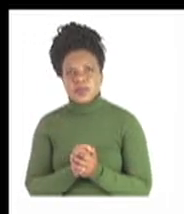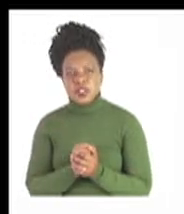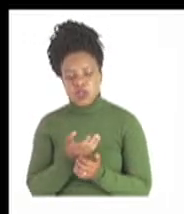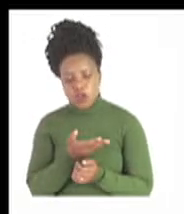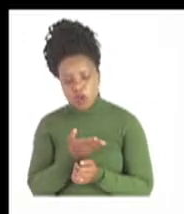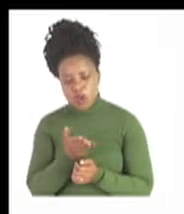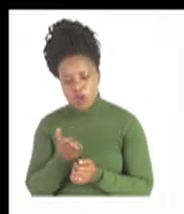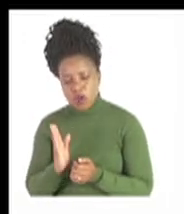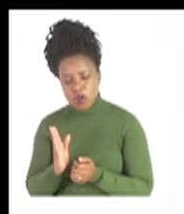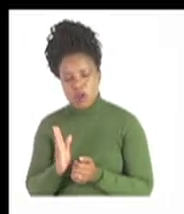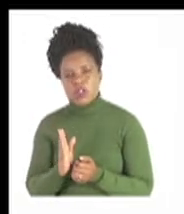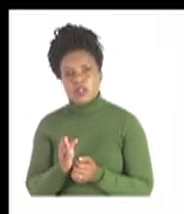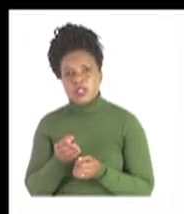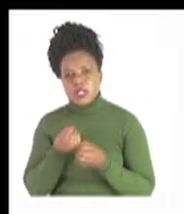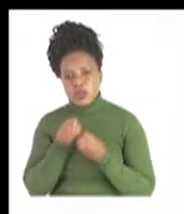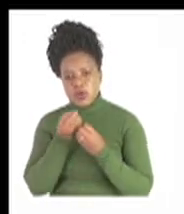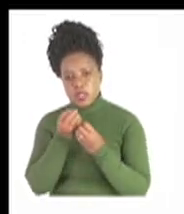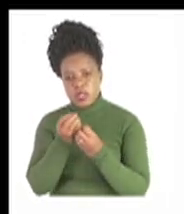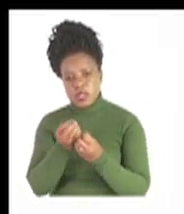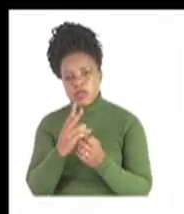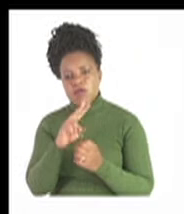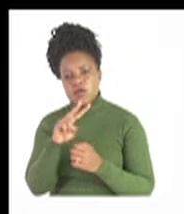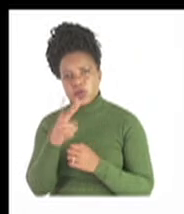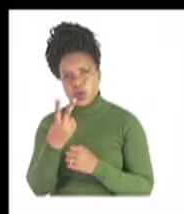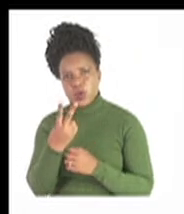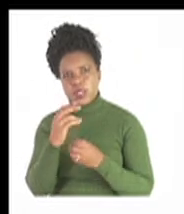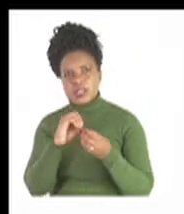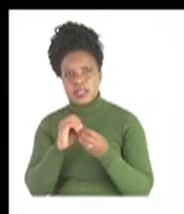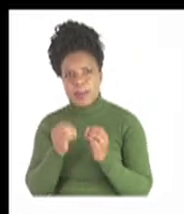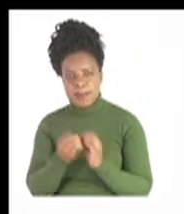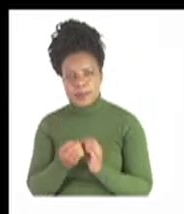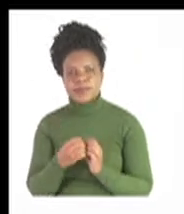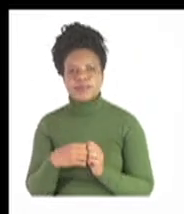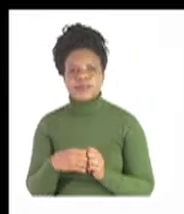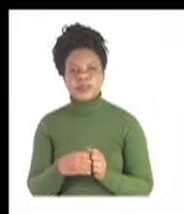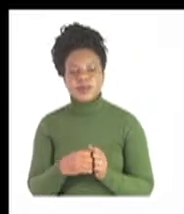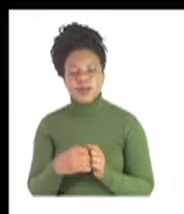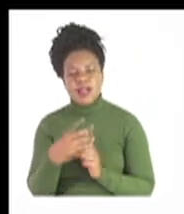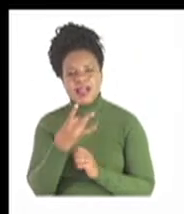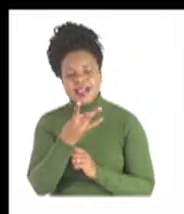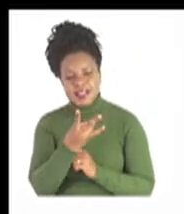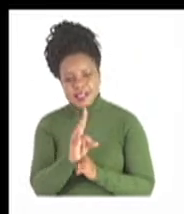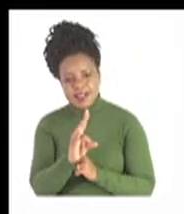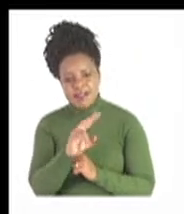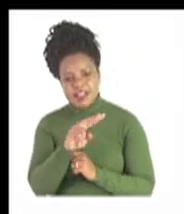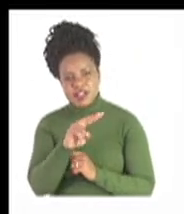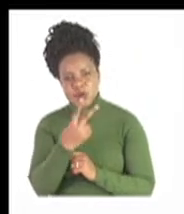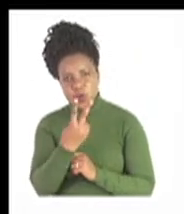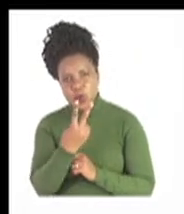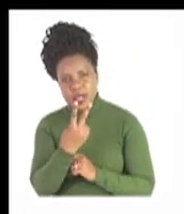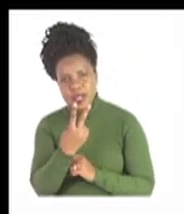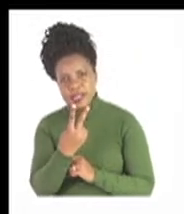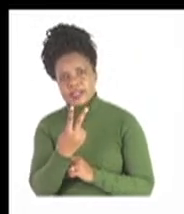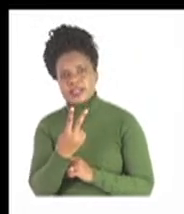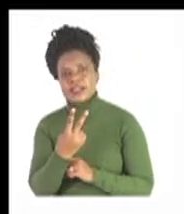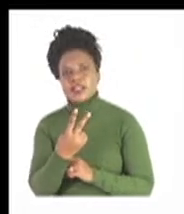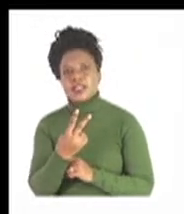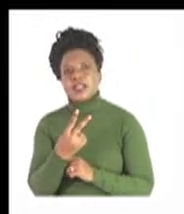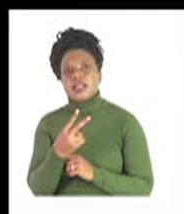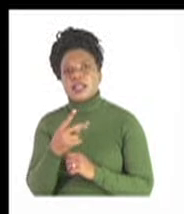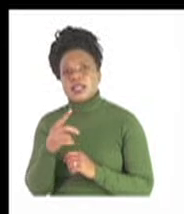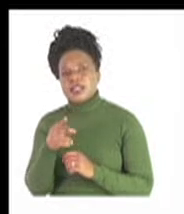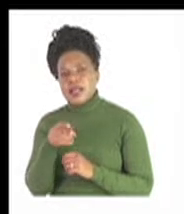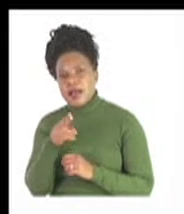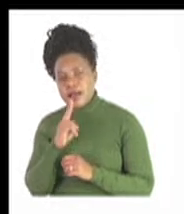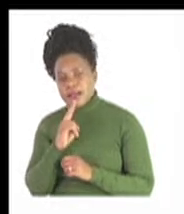36. We have 7 squared, which is 7 times 7 gives you 49, 8 squared, which is 8